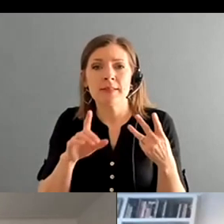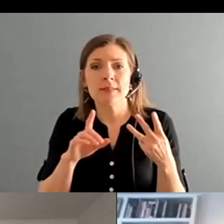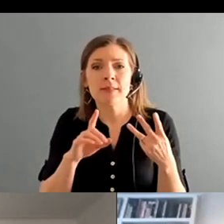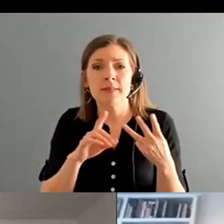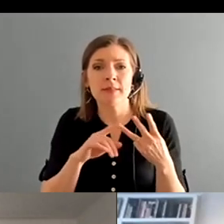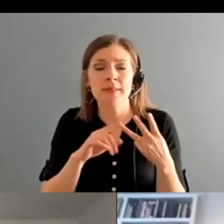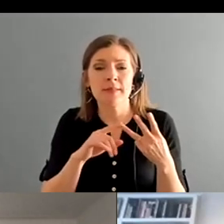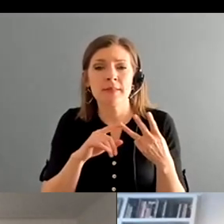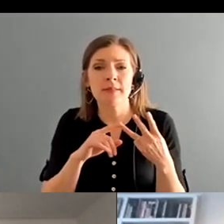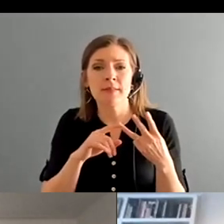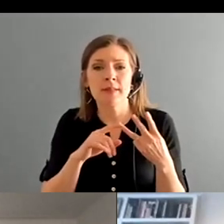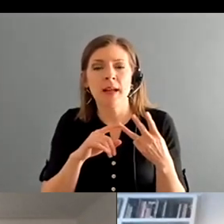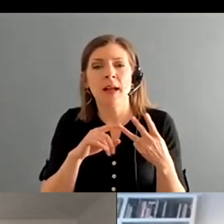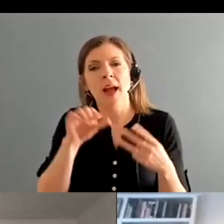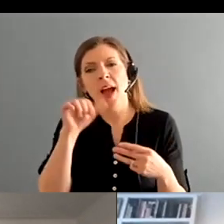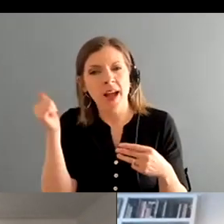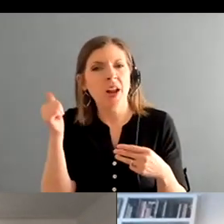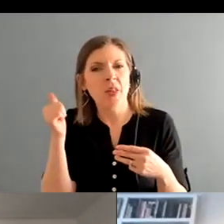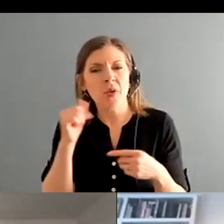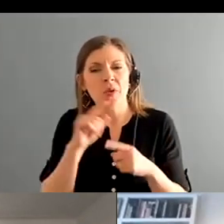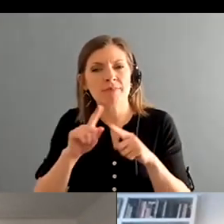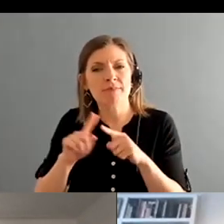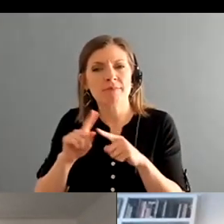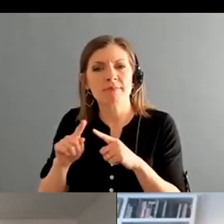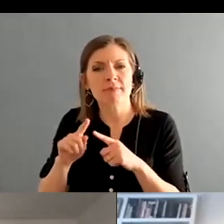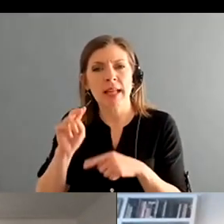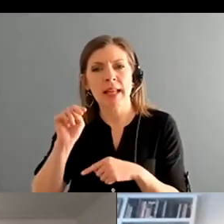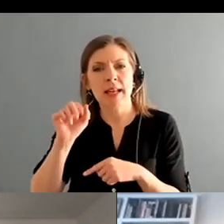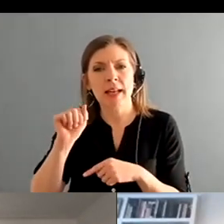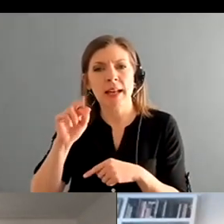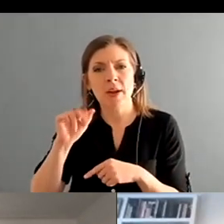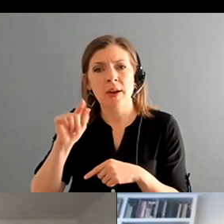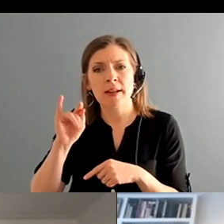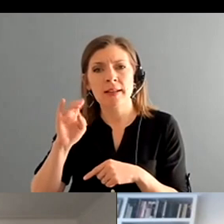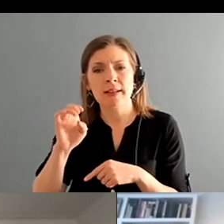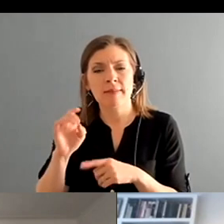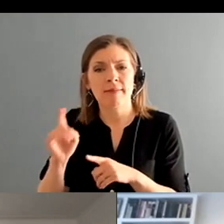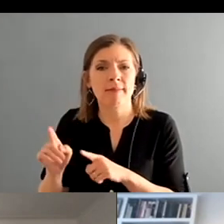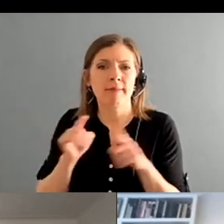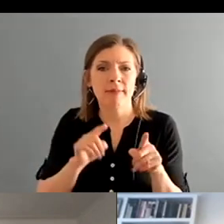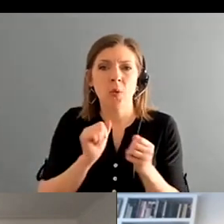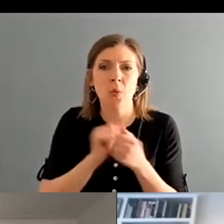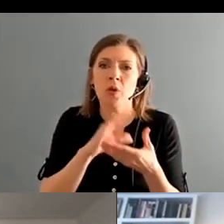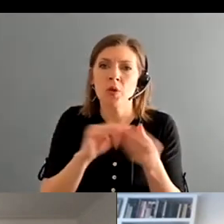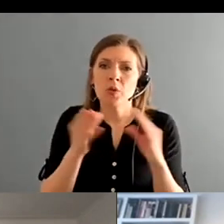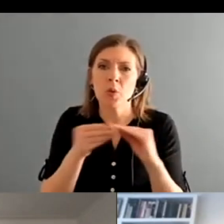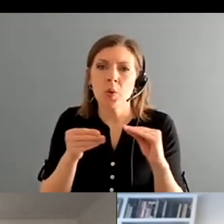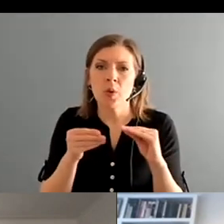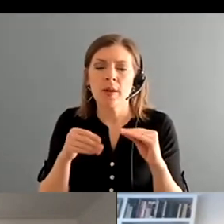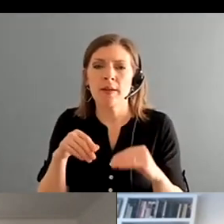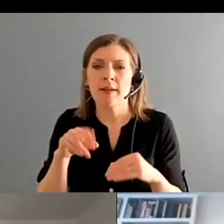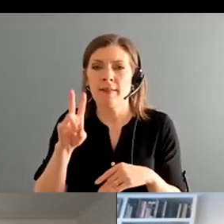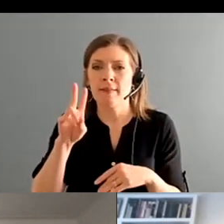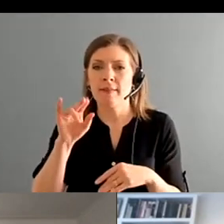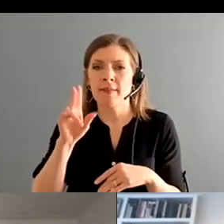the Civil War and other narratives in terms of a story that's the Vivian girls